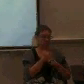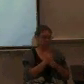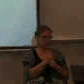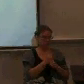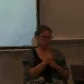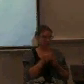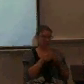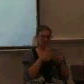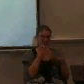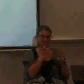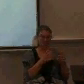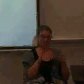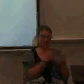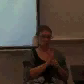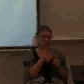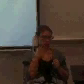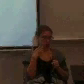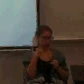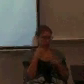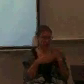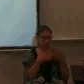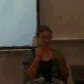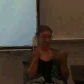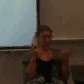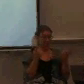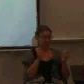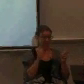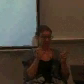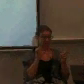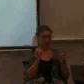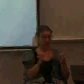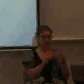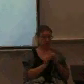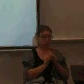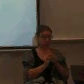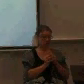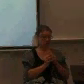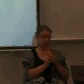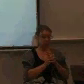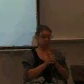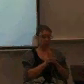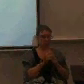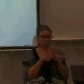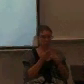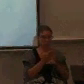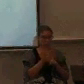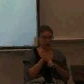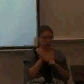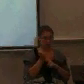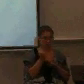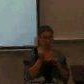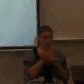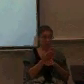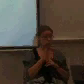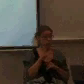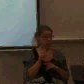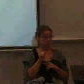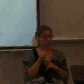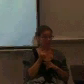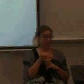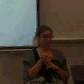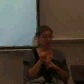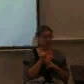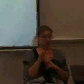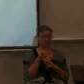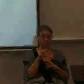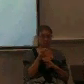and it slowly cooled down, and eventually oxygen permeated the environment through the action of cyanobacterial